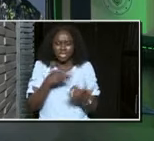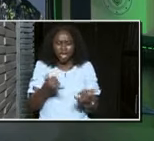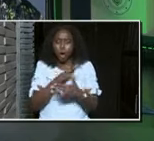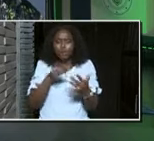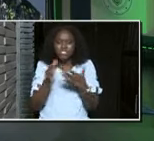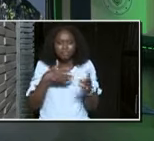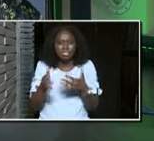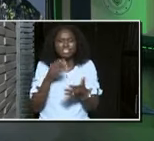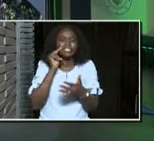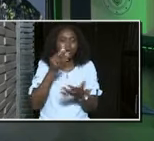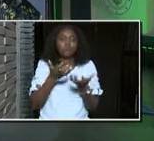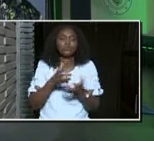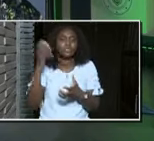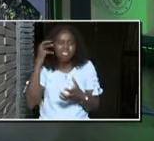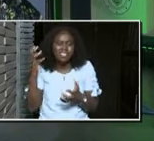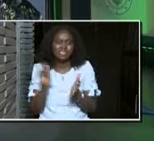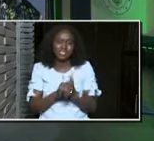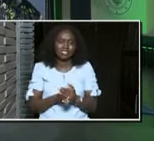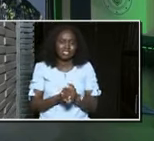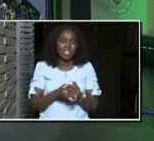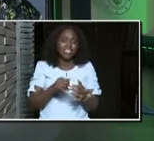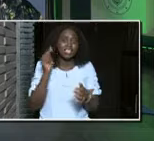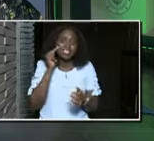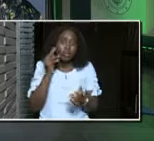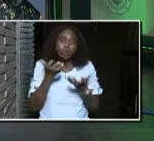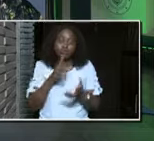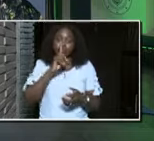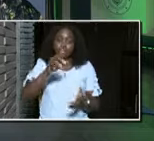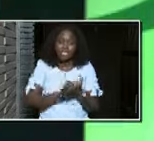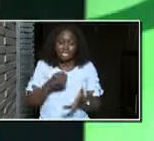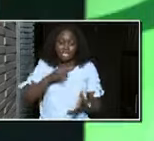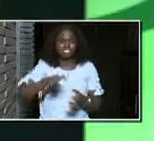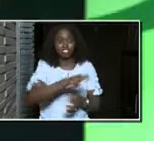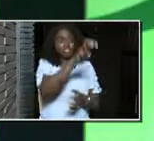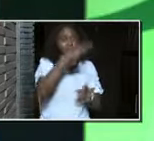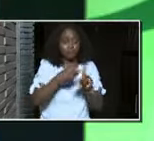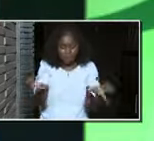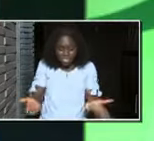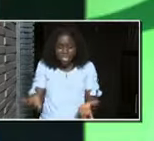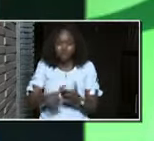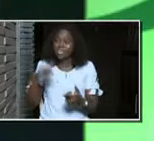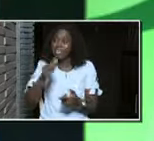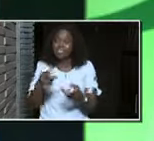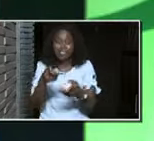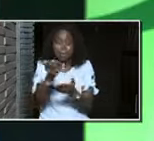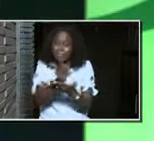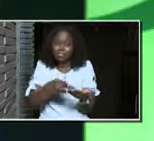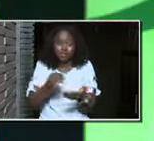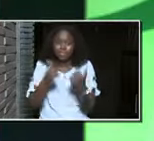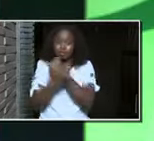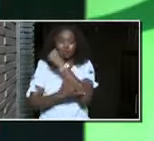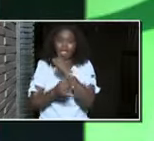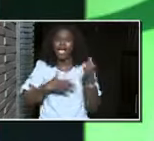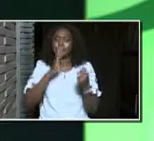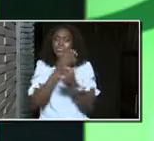Nigerians want to be sure that you can travel from here to any part of the country and you'll be safe. If he can really get his finger on that,